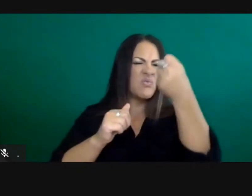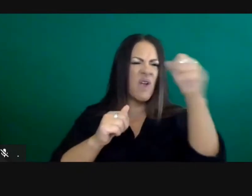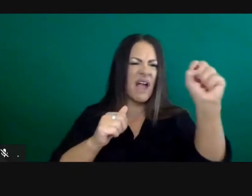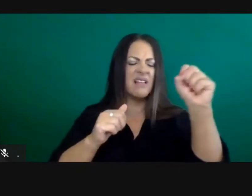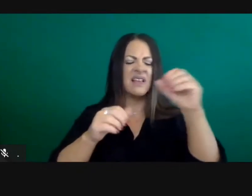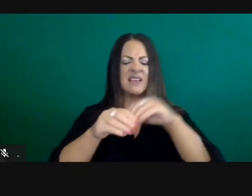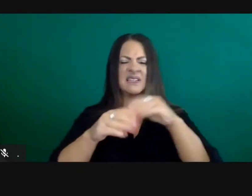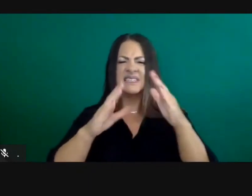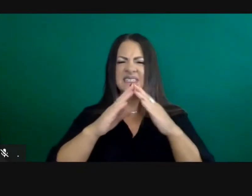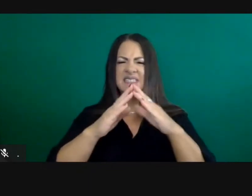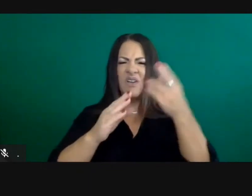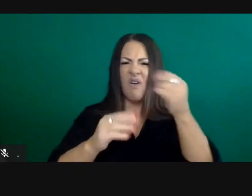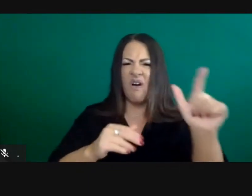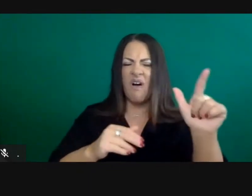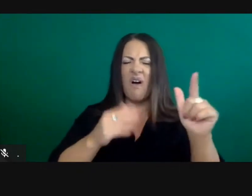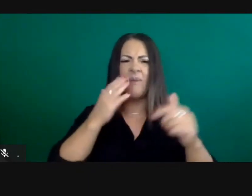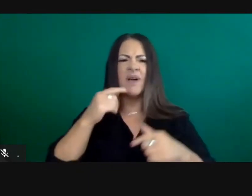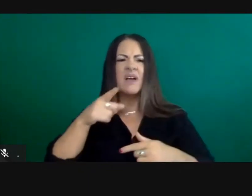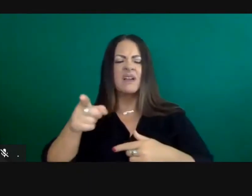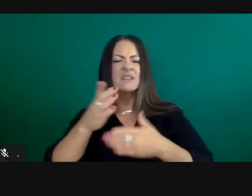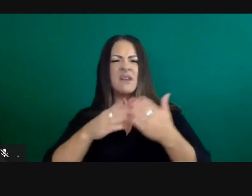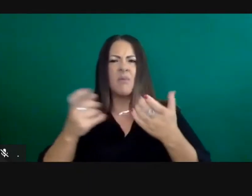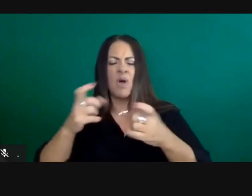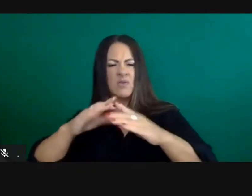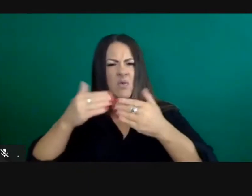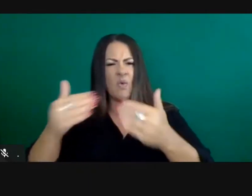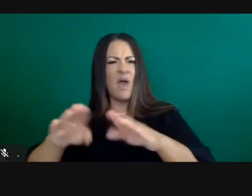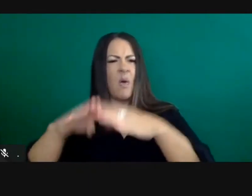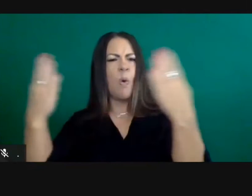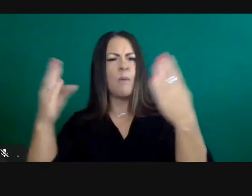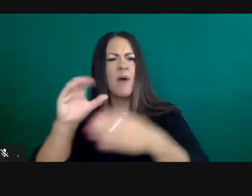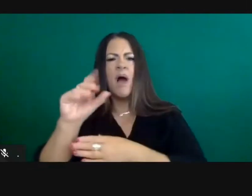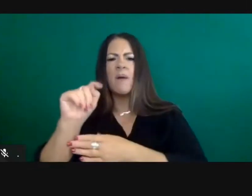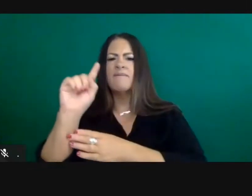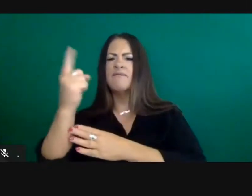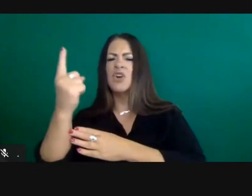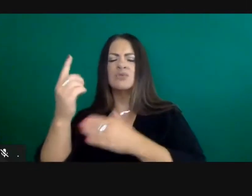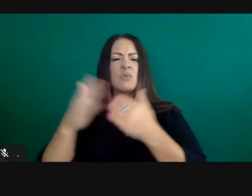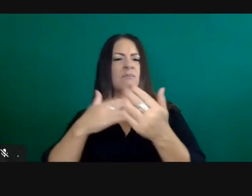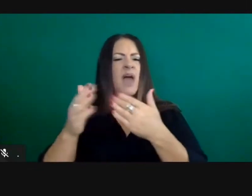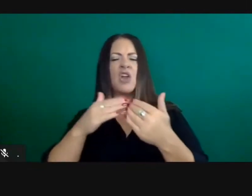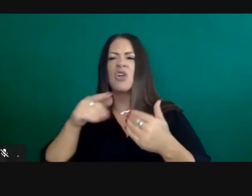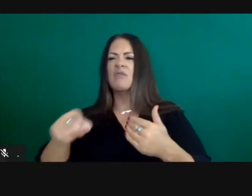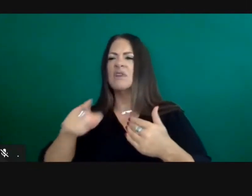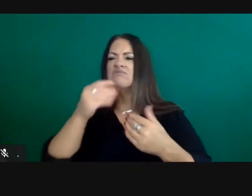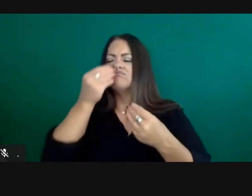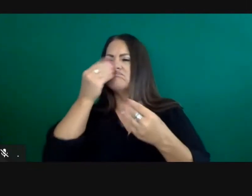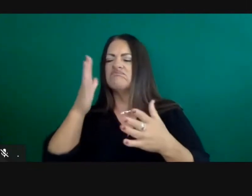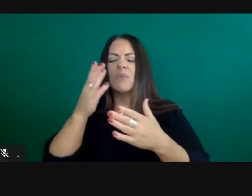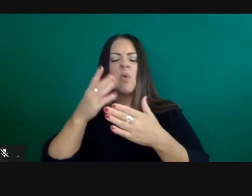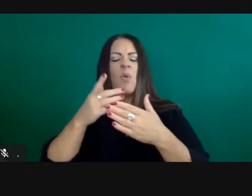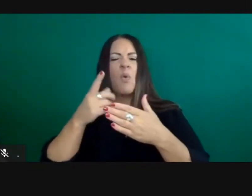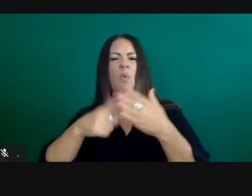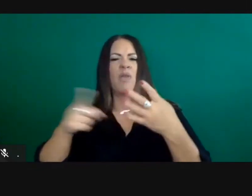said they plan to open October 1st, whether or not they've moved up into the next tier or not.